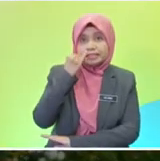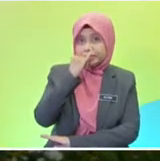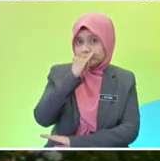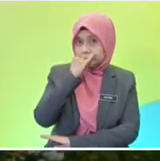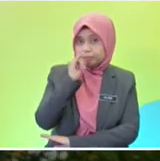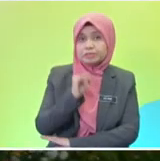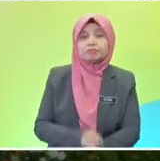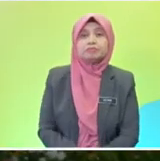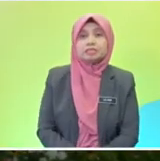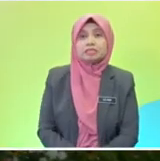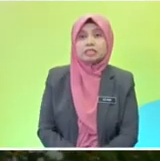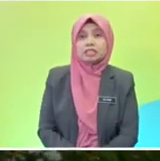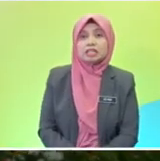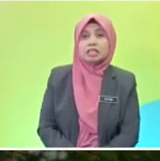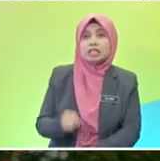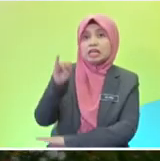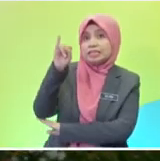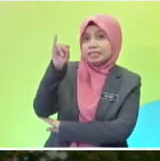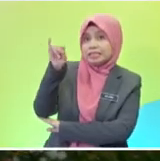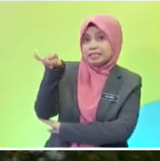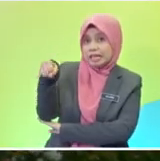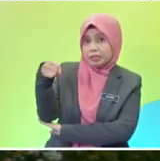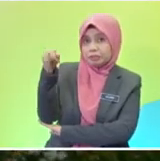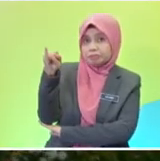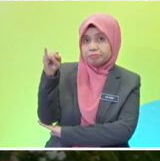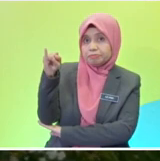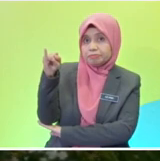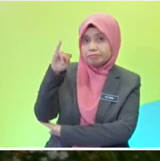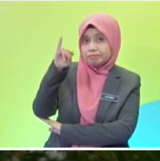Jasmine. Yeah, so jasmine starts with the letter J.